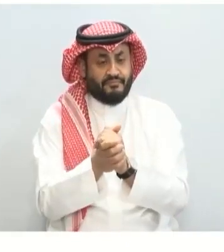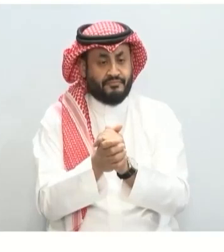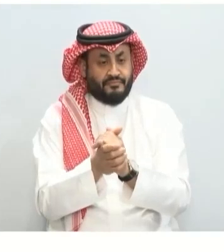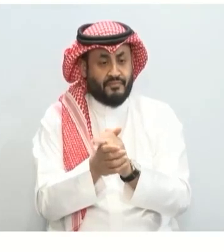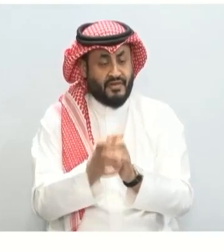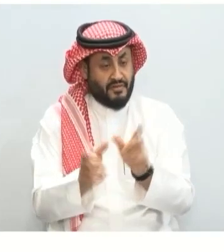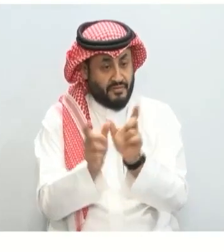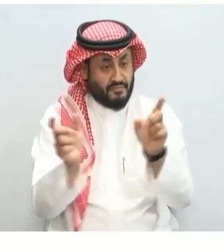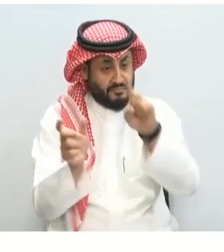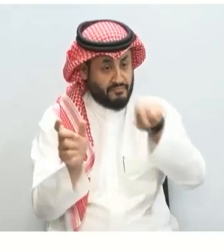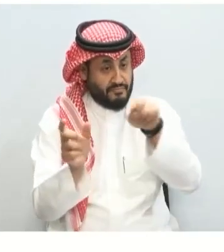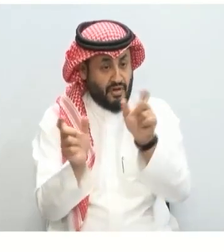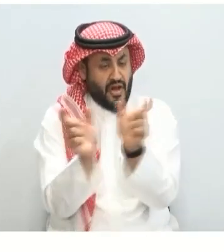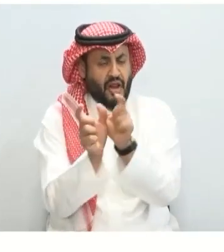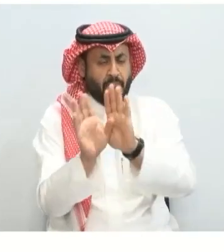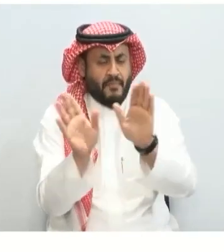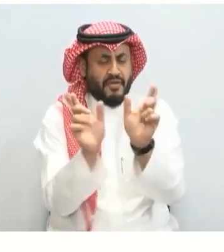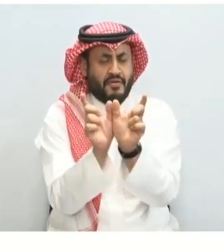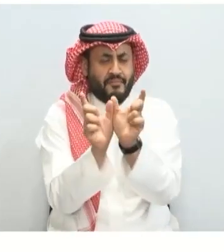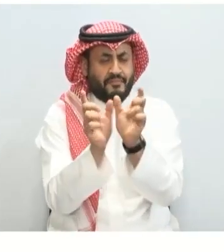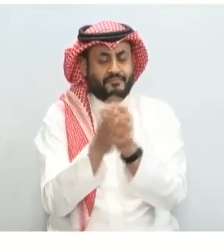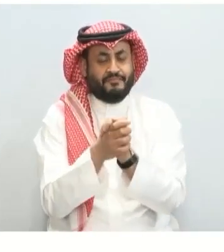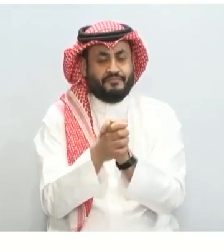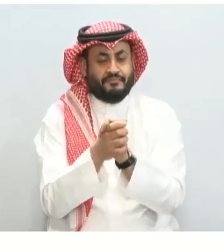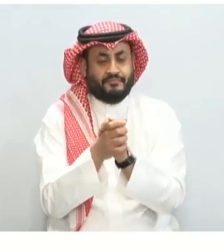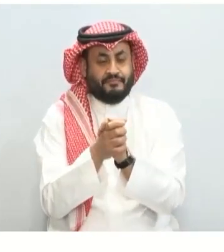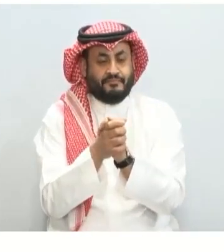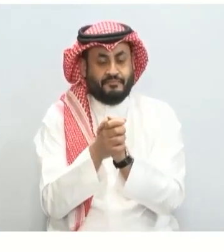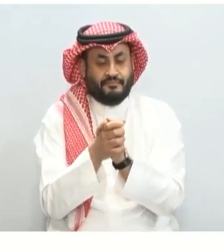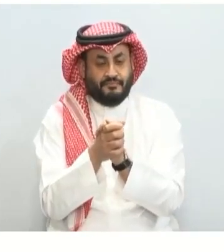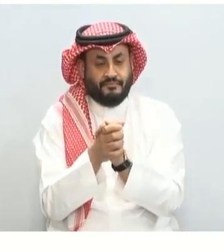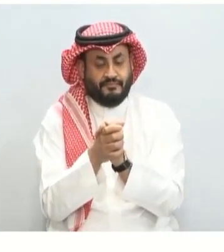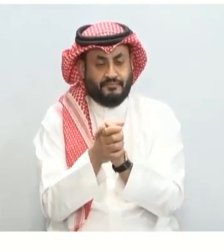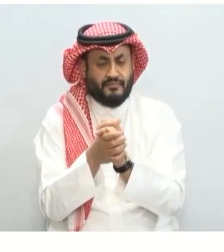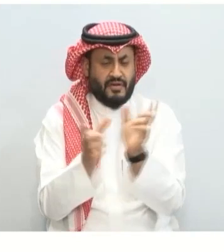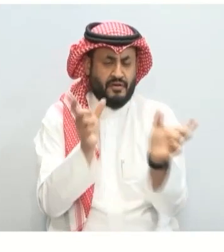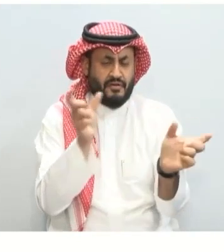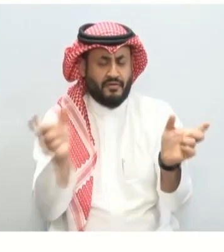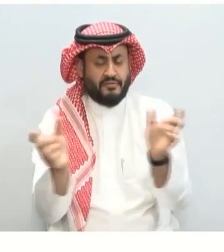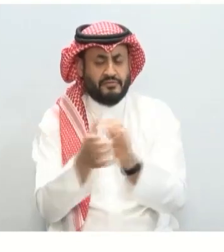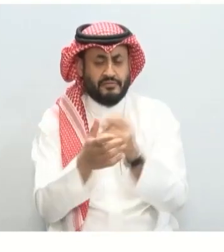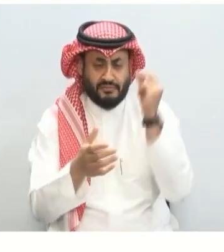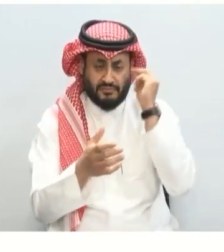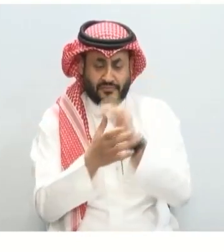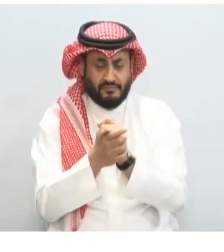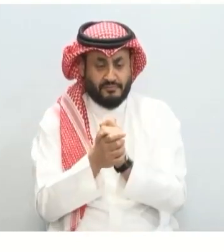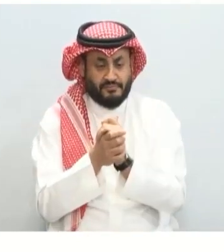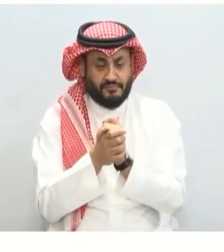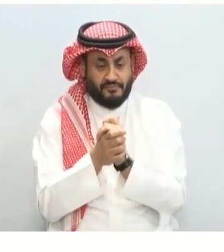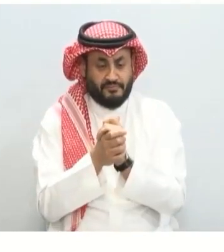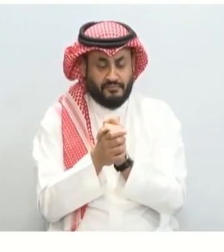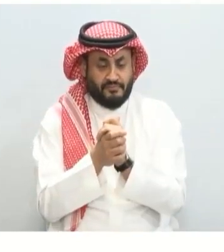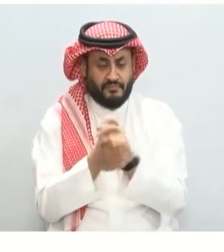the pronoun between the verb and the particle. And some you cannot separate them.